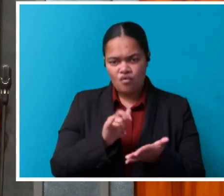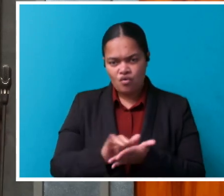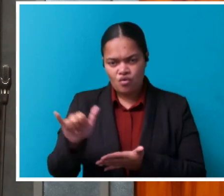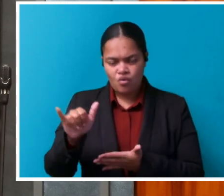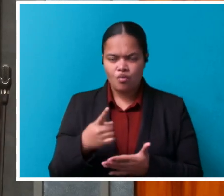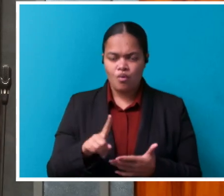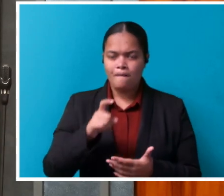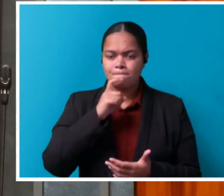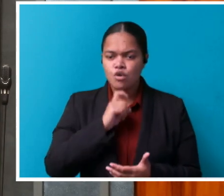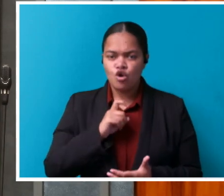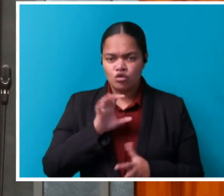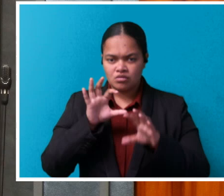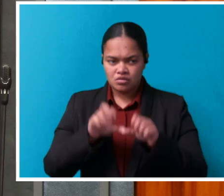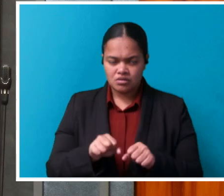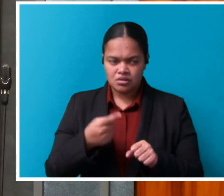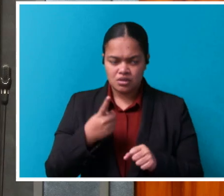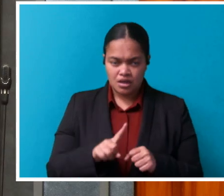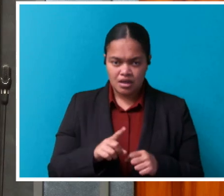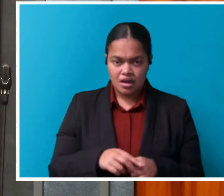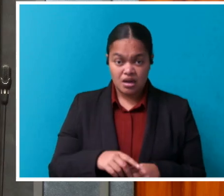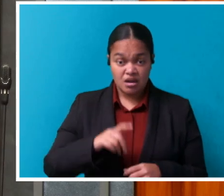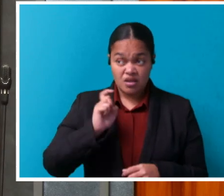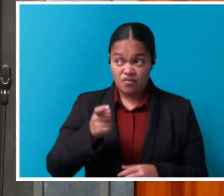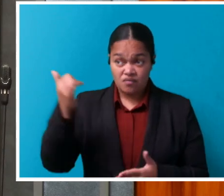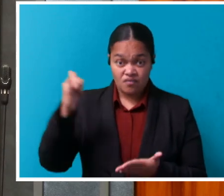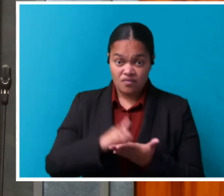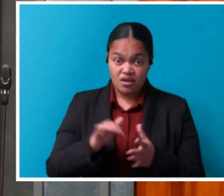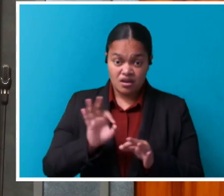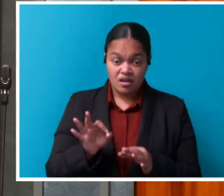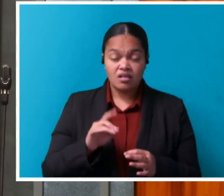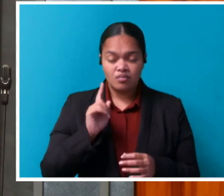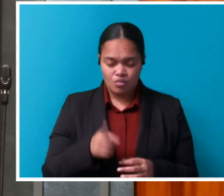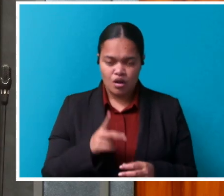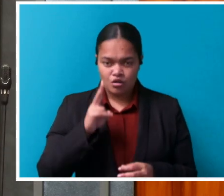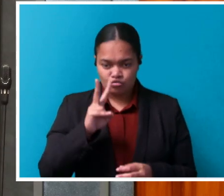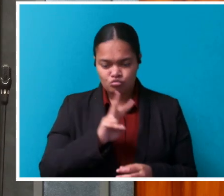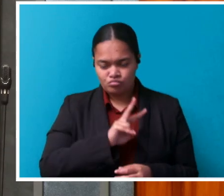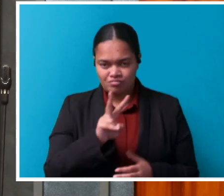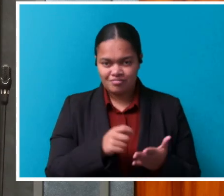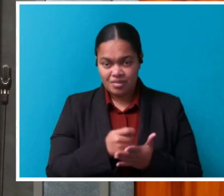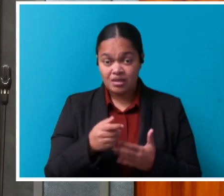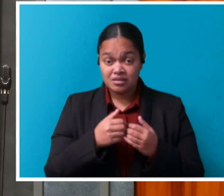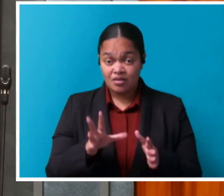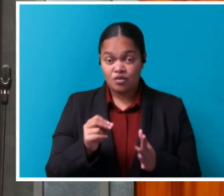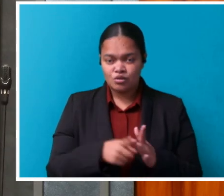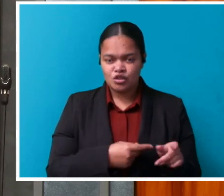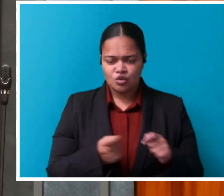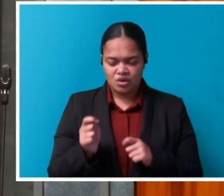clearance, and recovery of unserved bond is now with TSLS, effective from January this